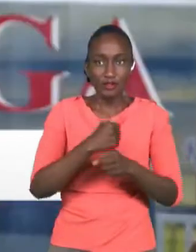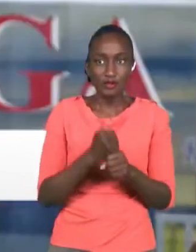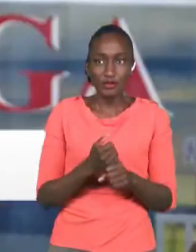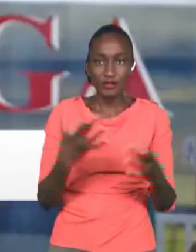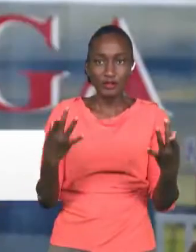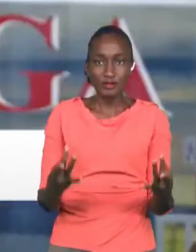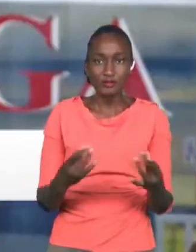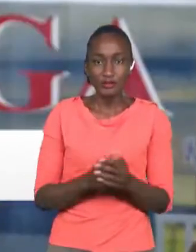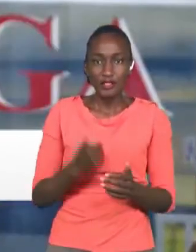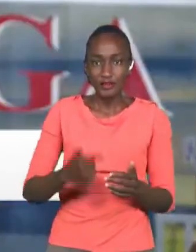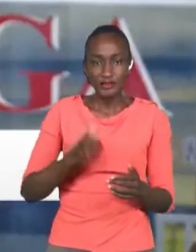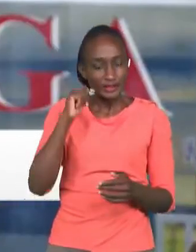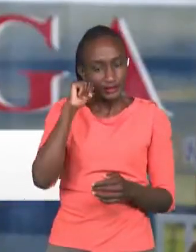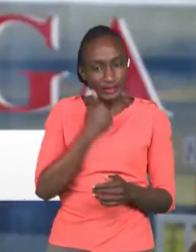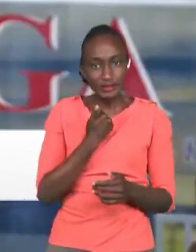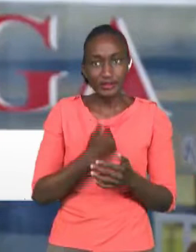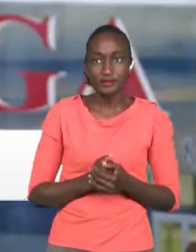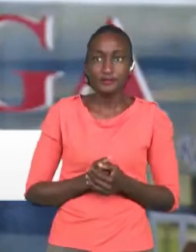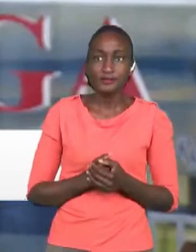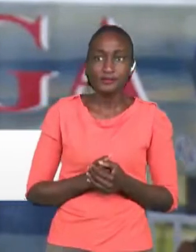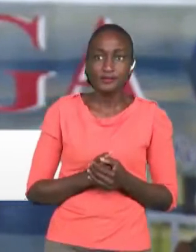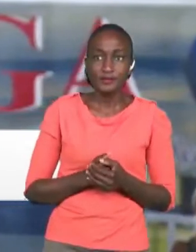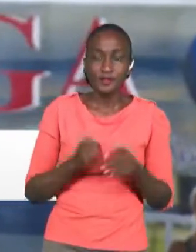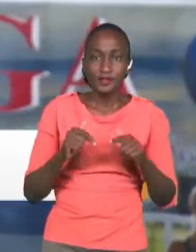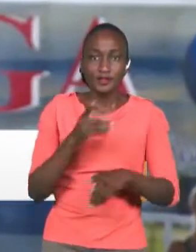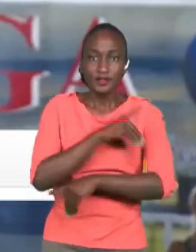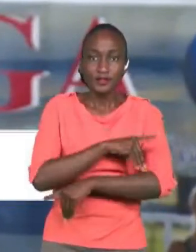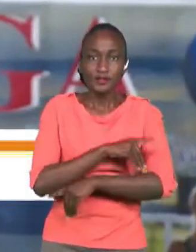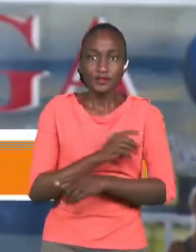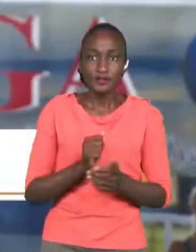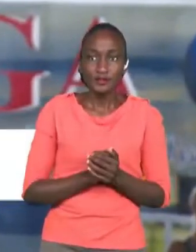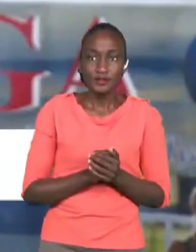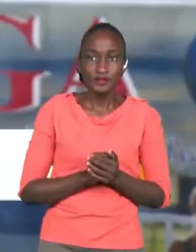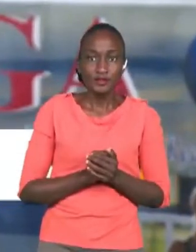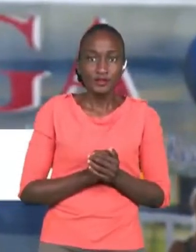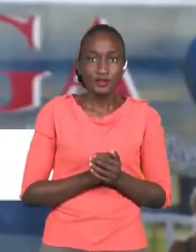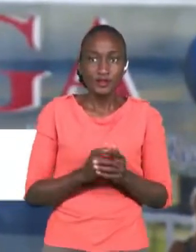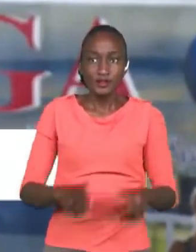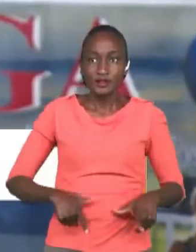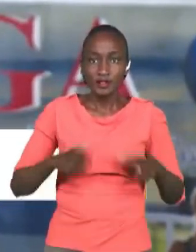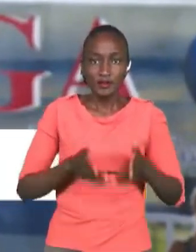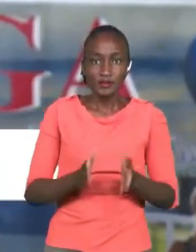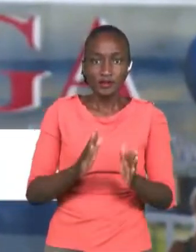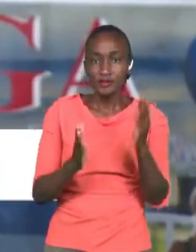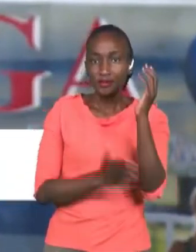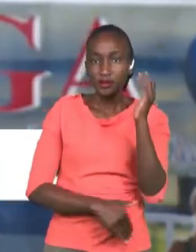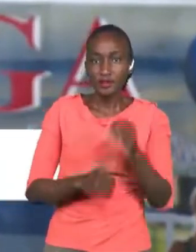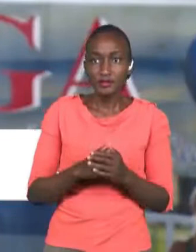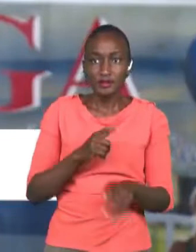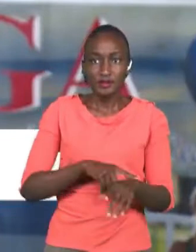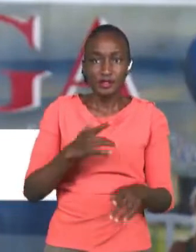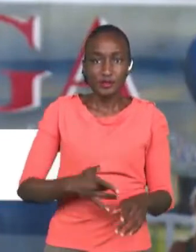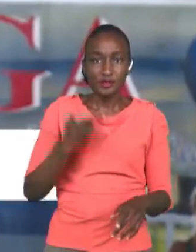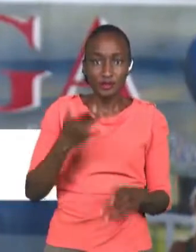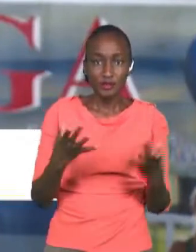so nice. It's impressive. In fact, these days, this culture, this, you know, the lifestyle is very bad this time. When you feel in that